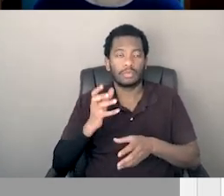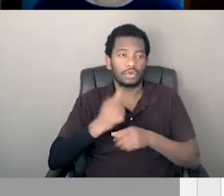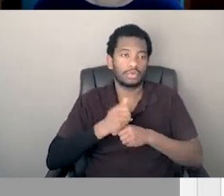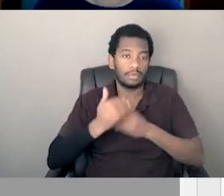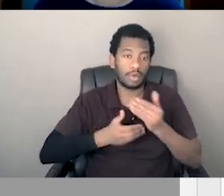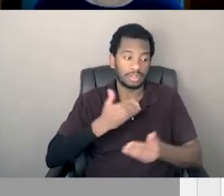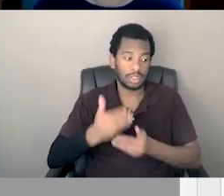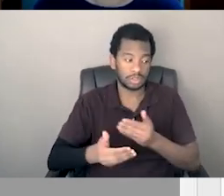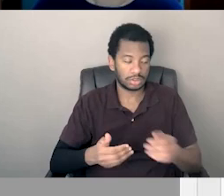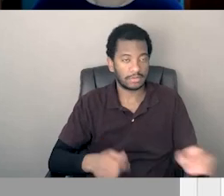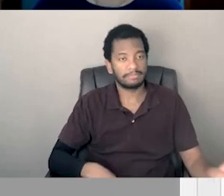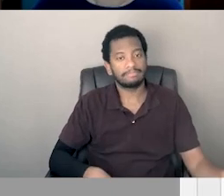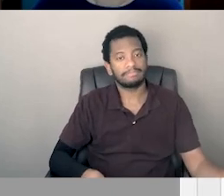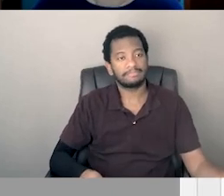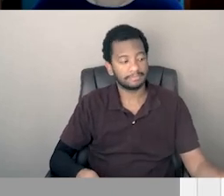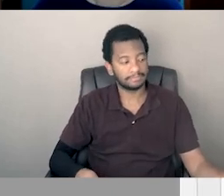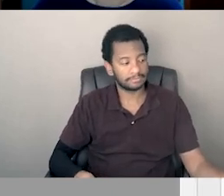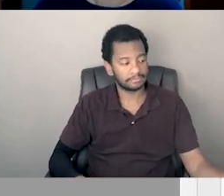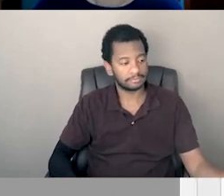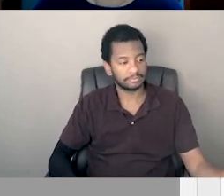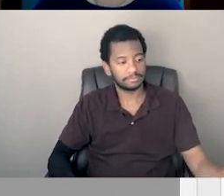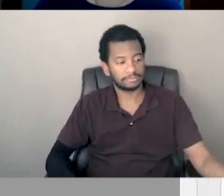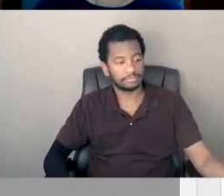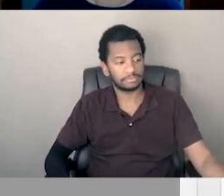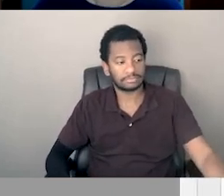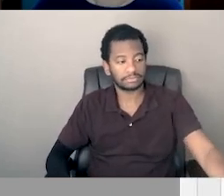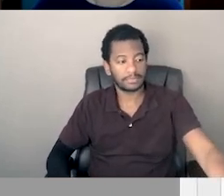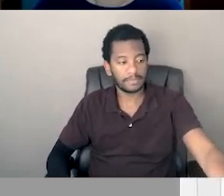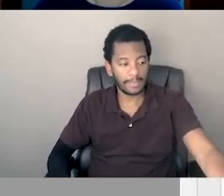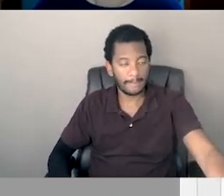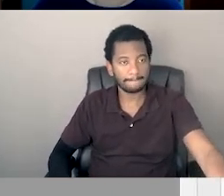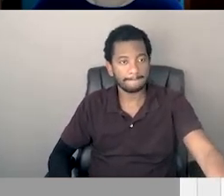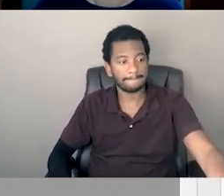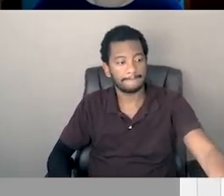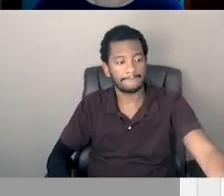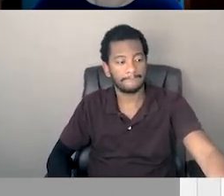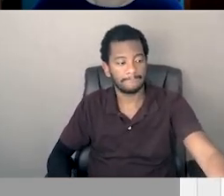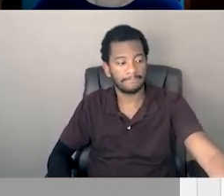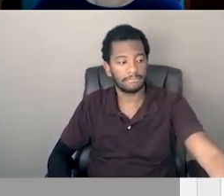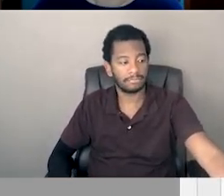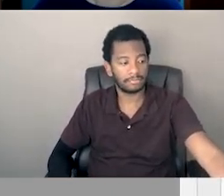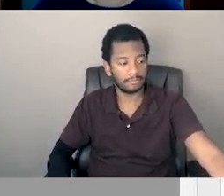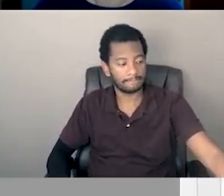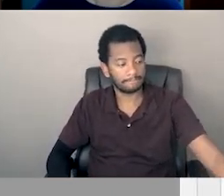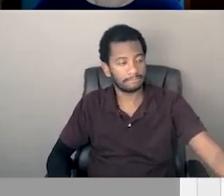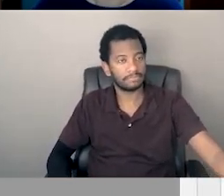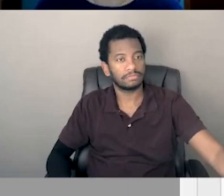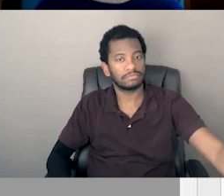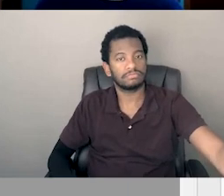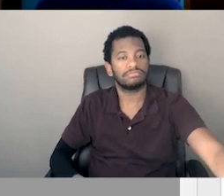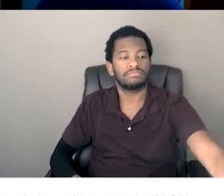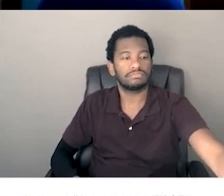So let me flip back here to the screen. I will drop